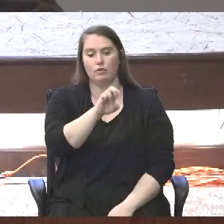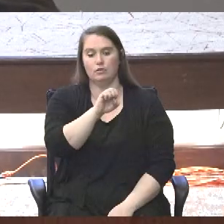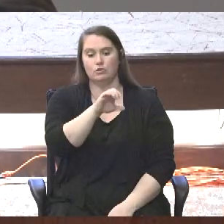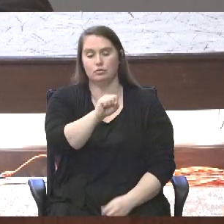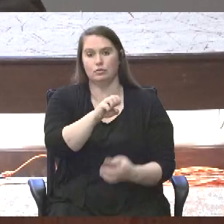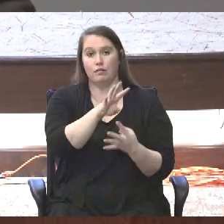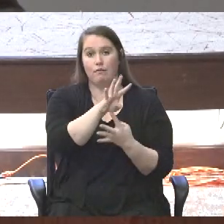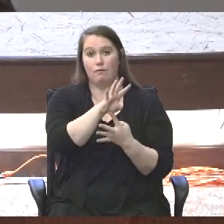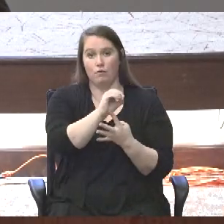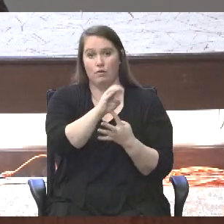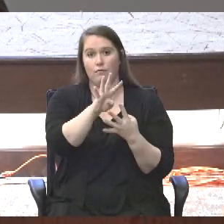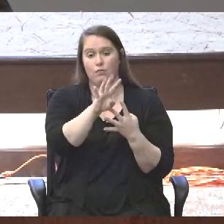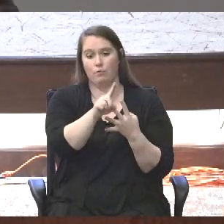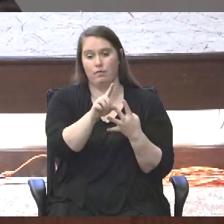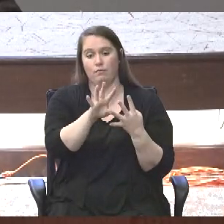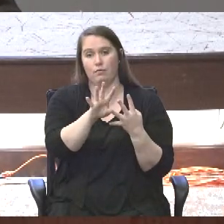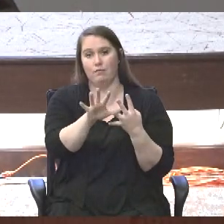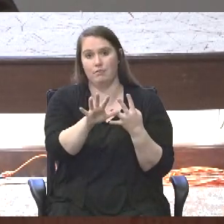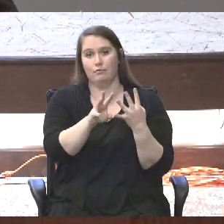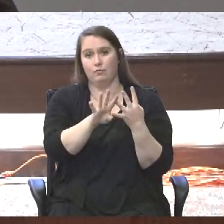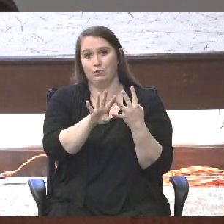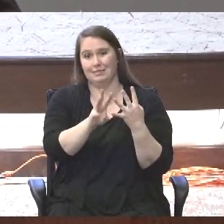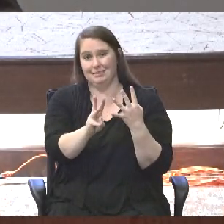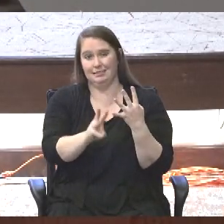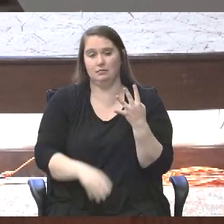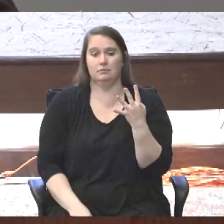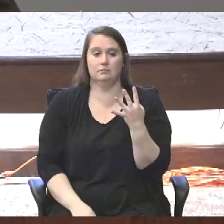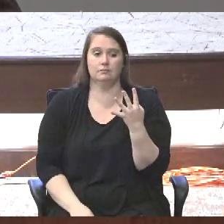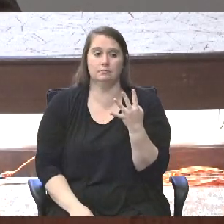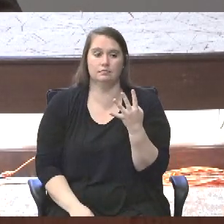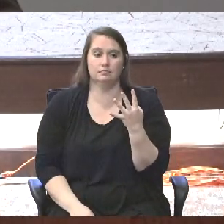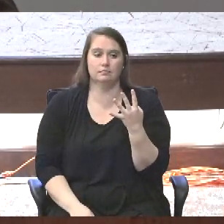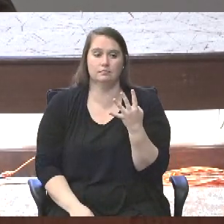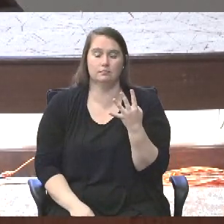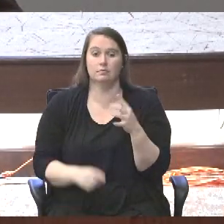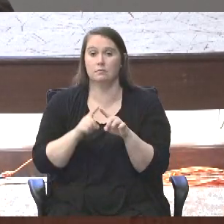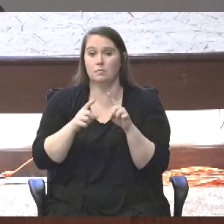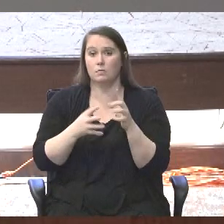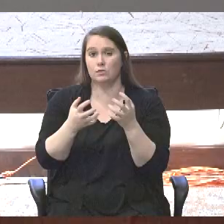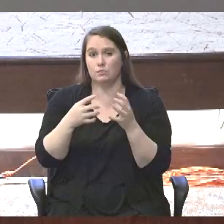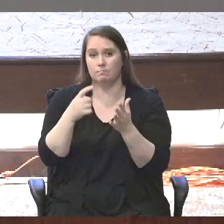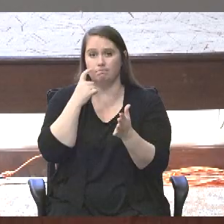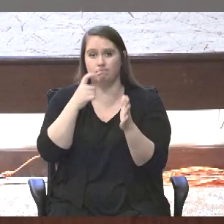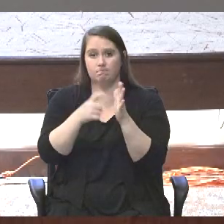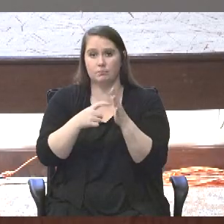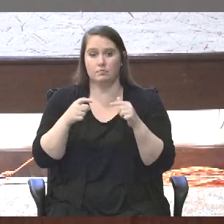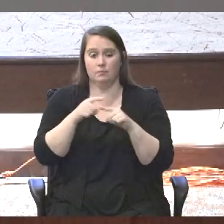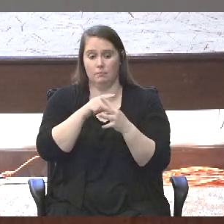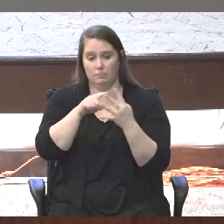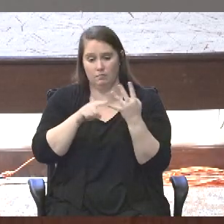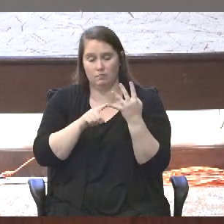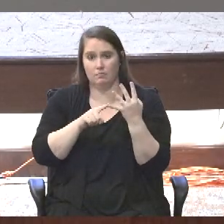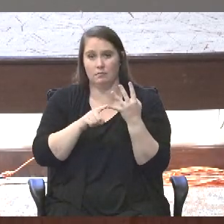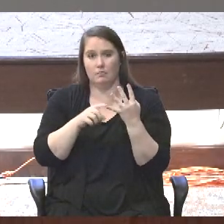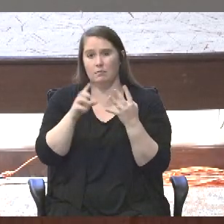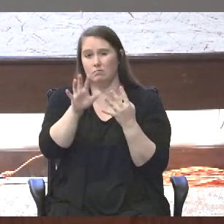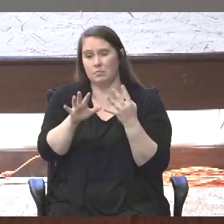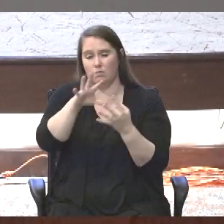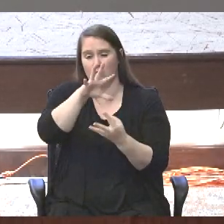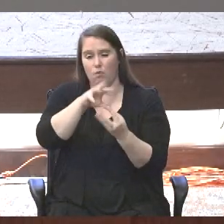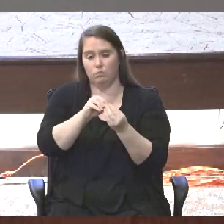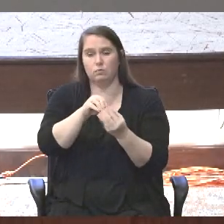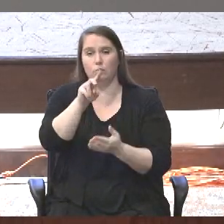45, and 46. But I did want to highlight, this is 4 applications that represent about $1 million